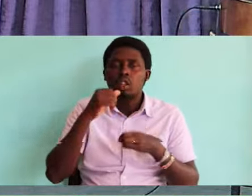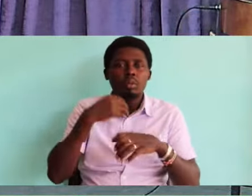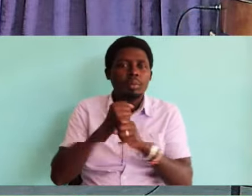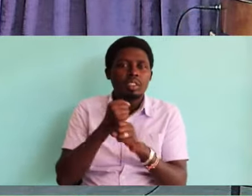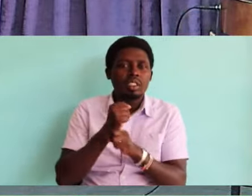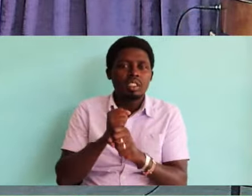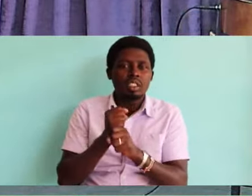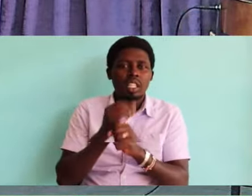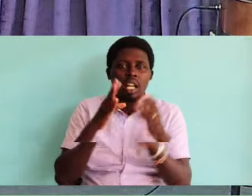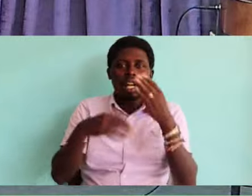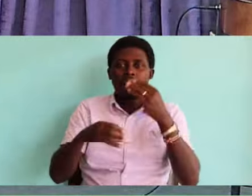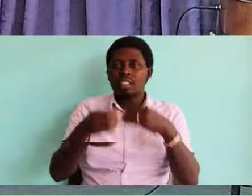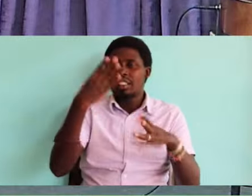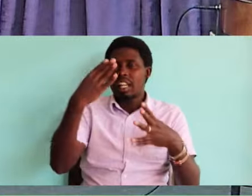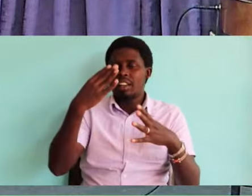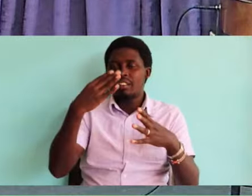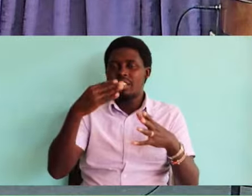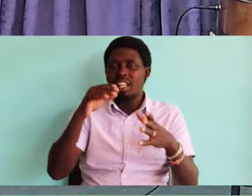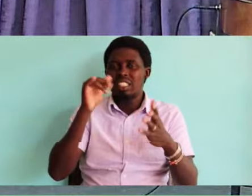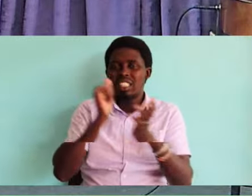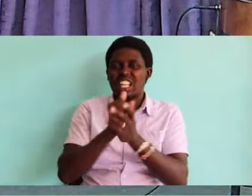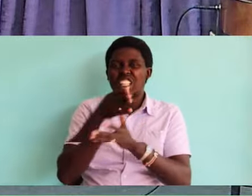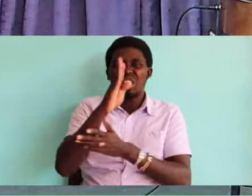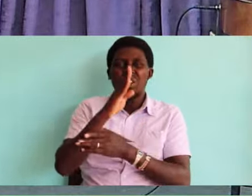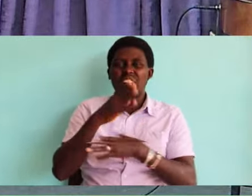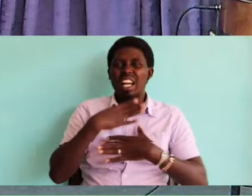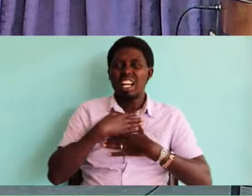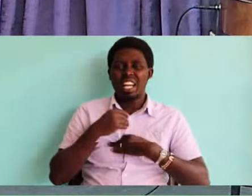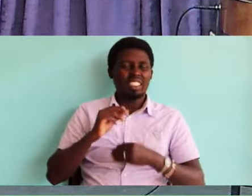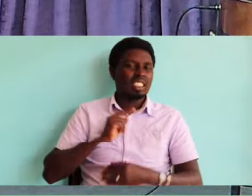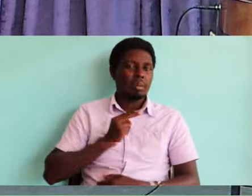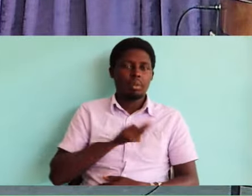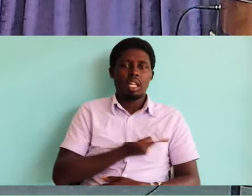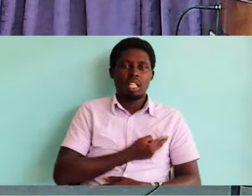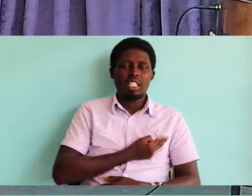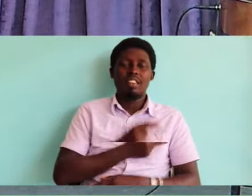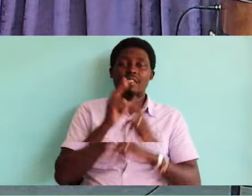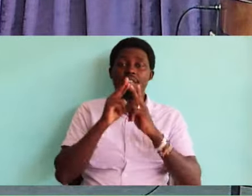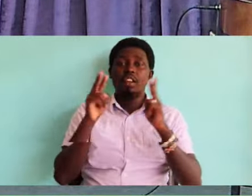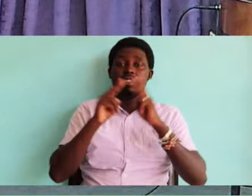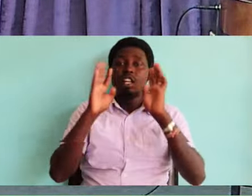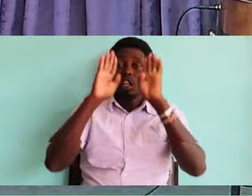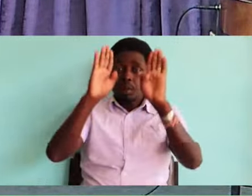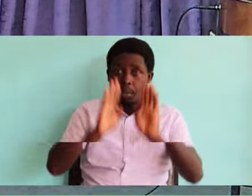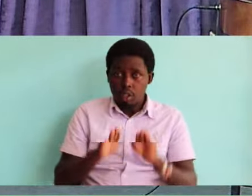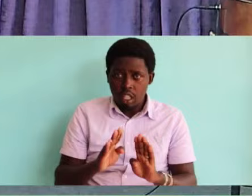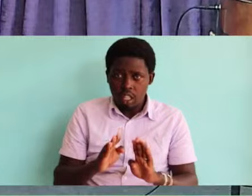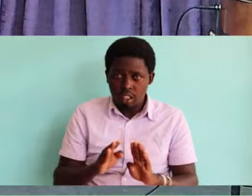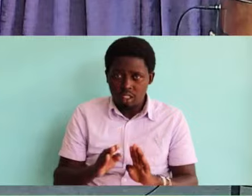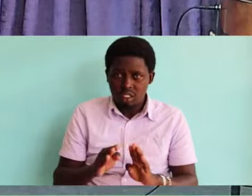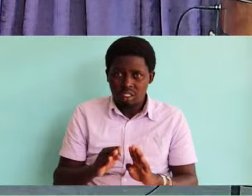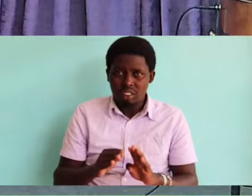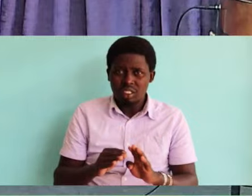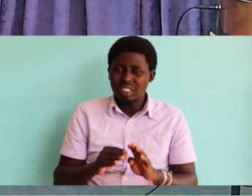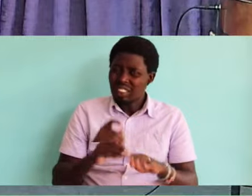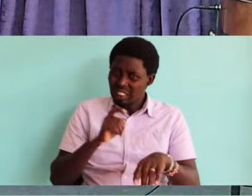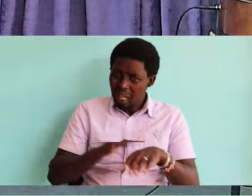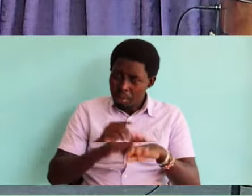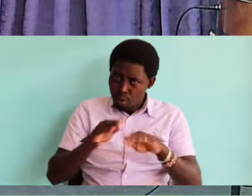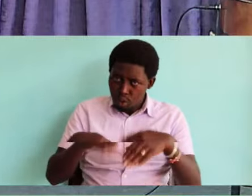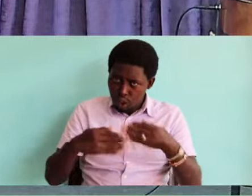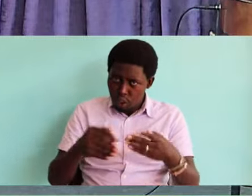that God can accept us. That is important for you to know. When you are giving towards God's